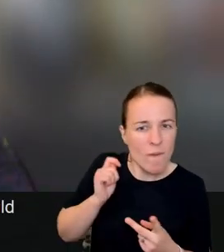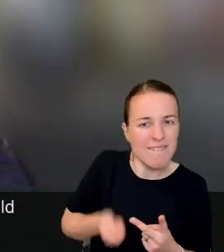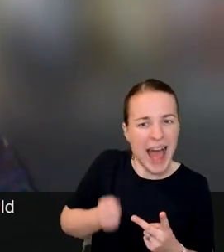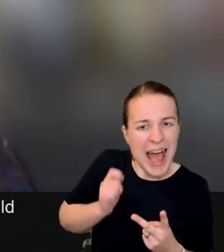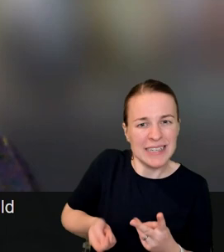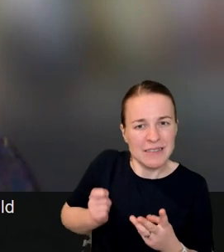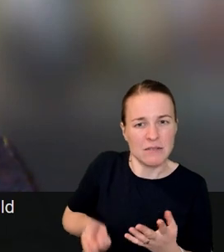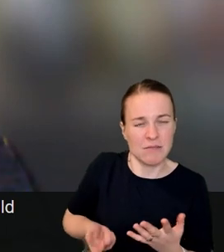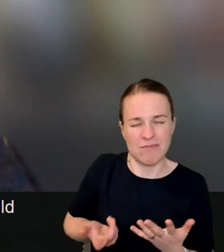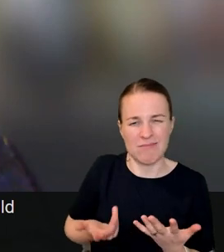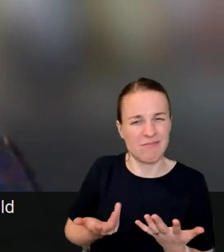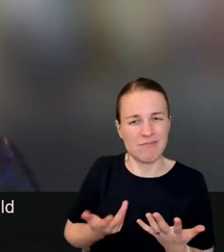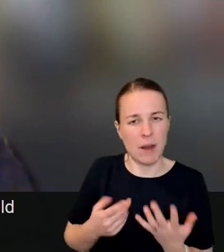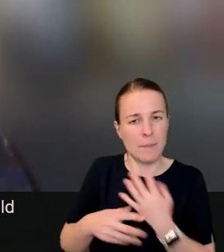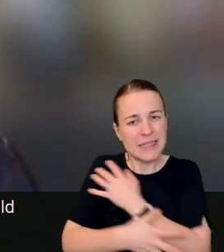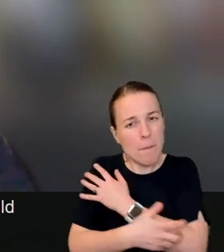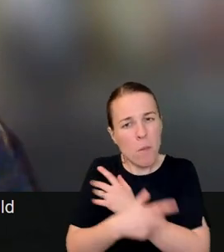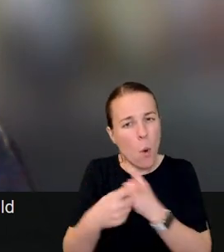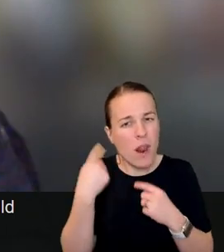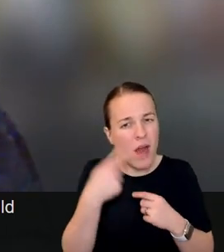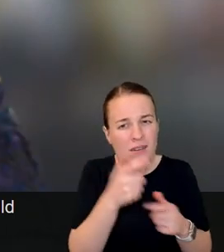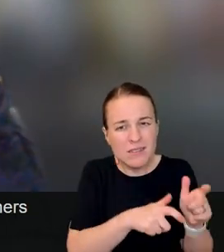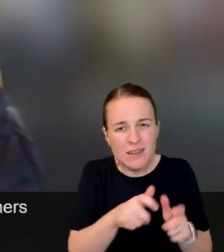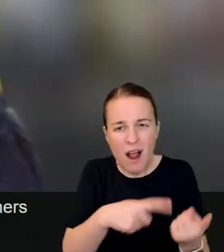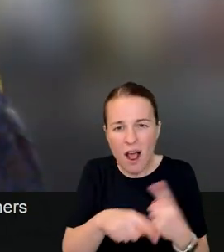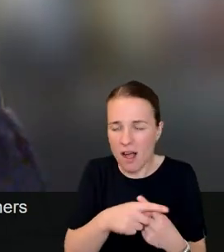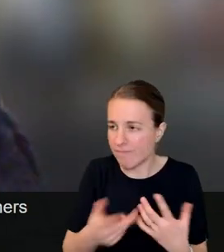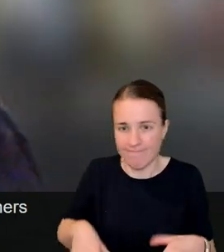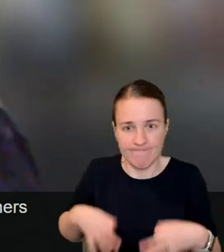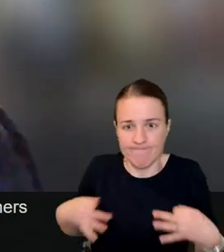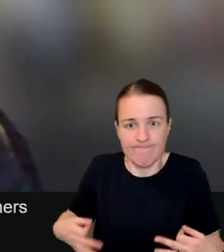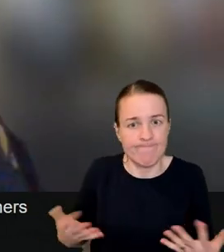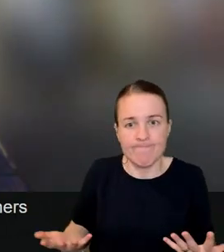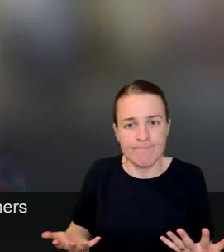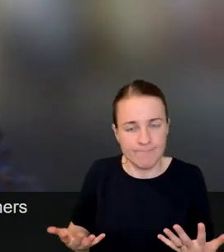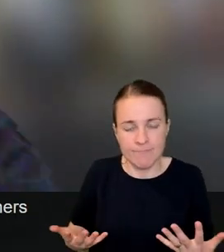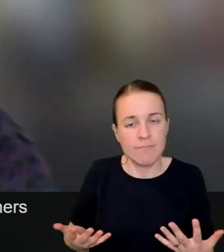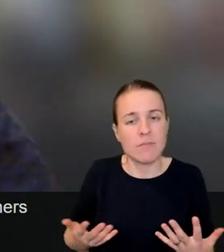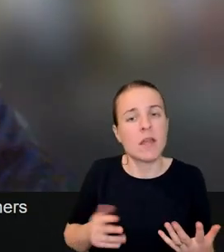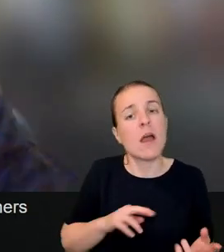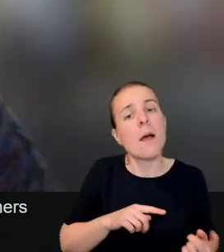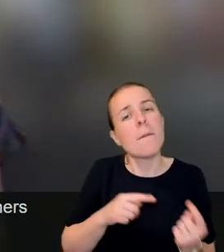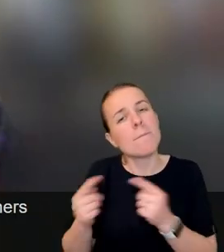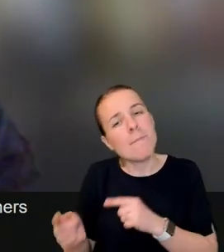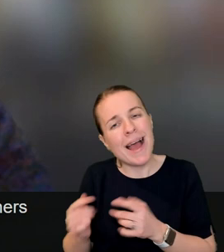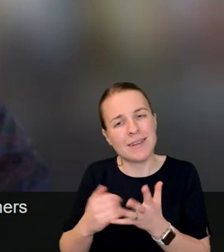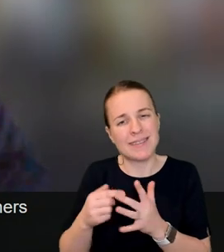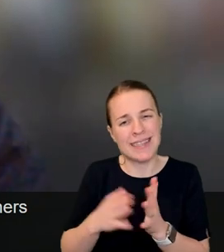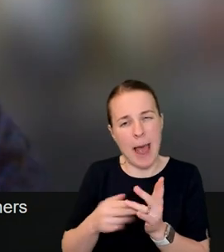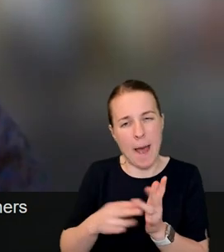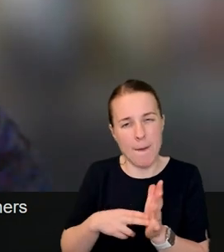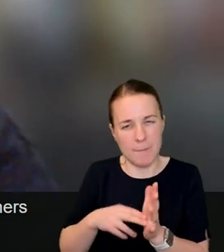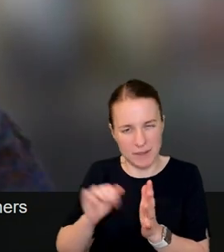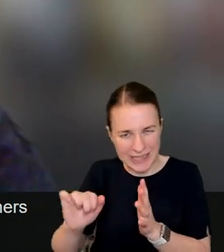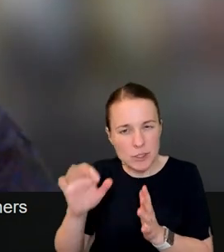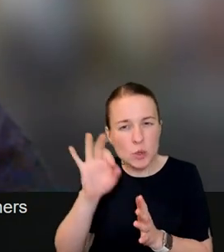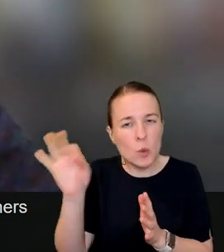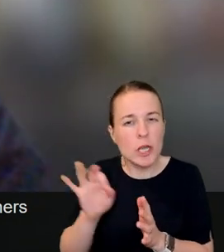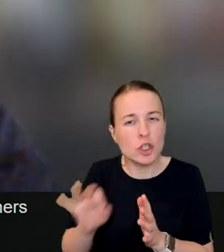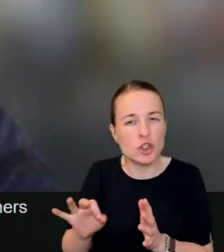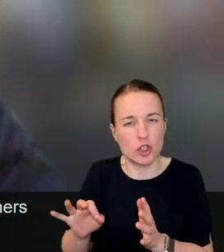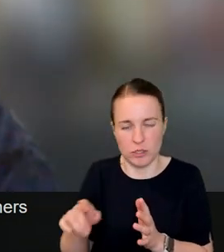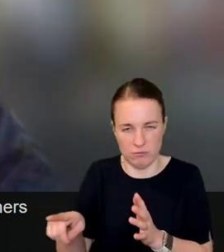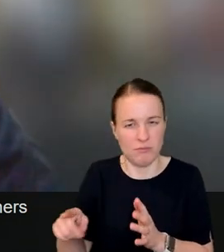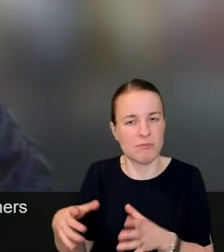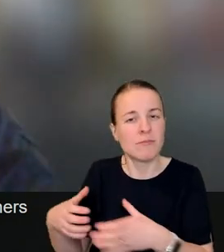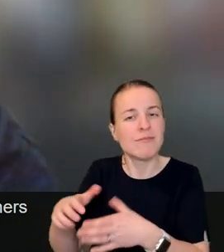Londoners to try and resolve this problem. Coming back to what Simon said as well, Simon from Bexley, as I said, I represent Bexley and Bremley. I couldn't